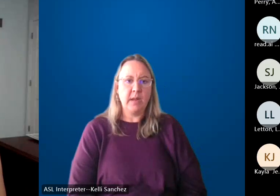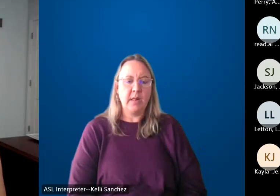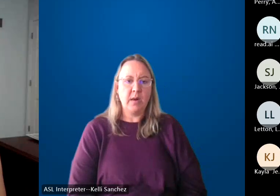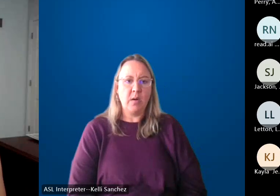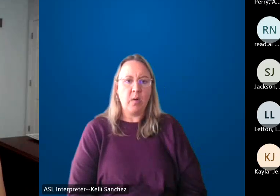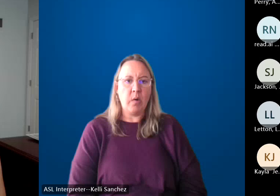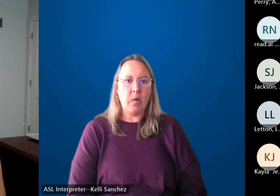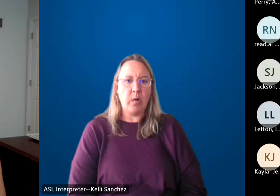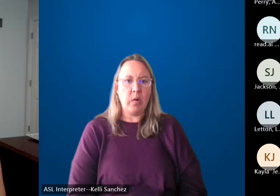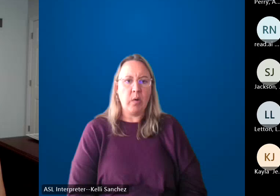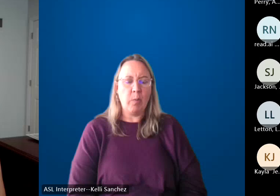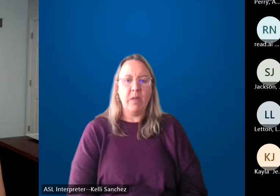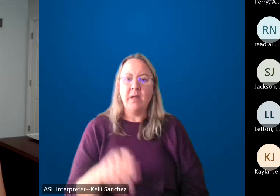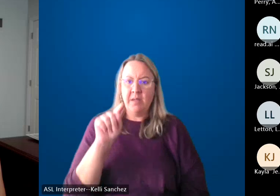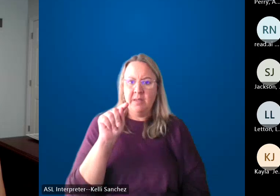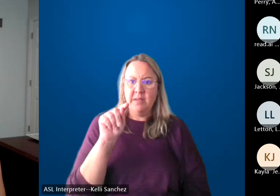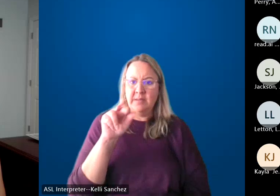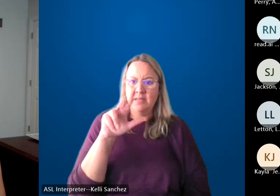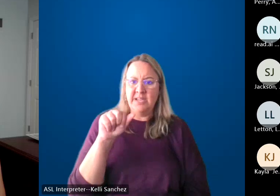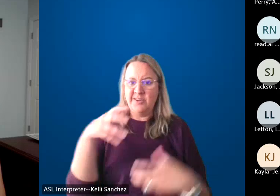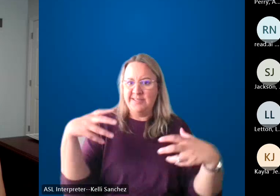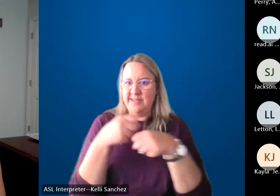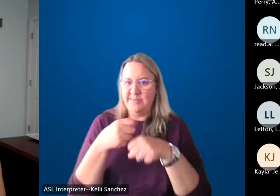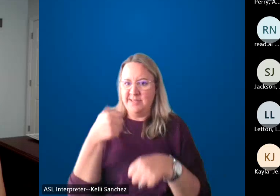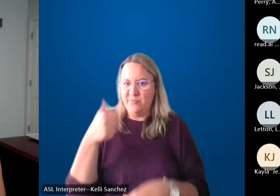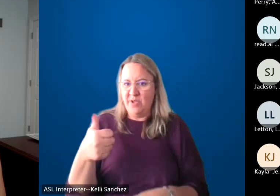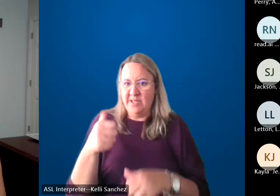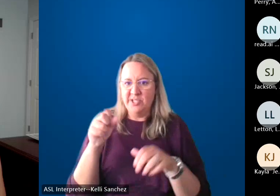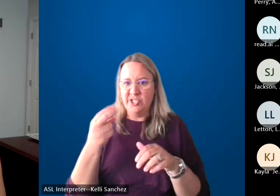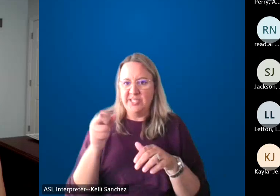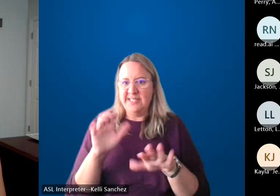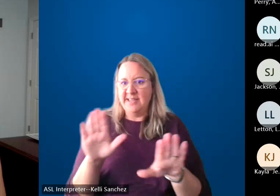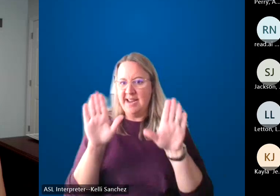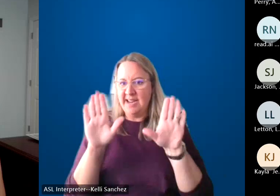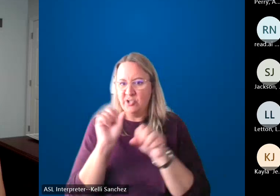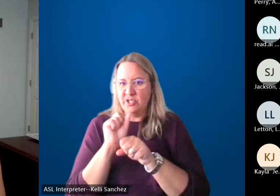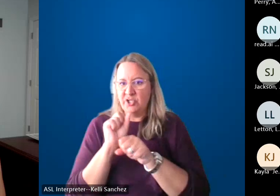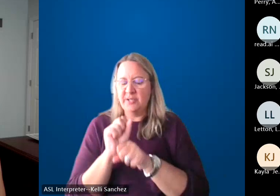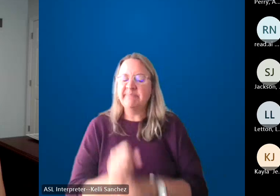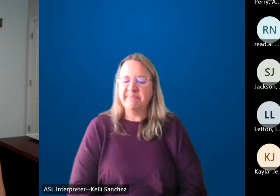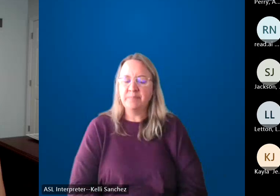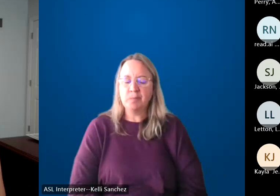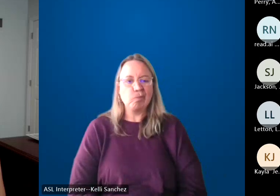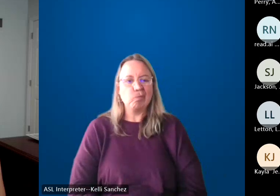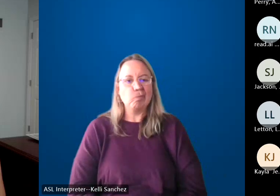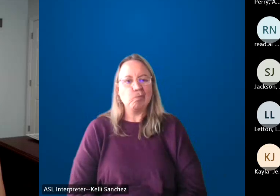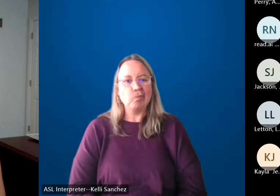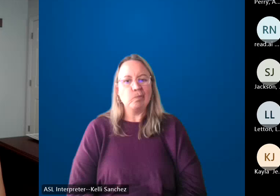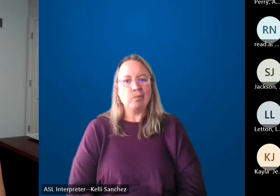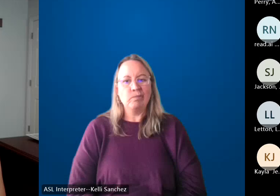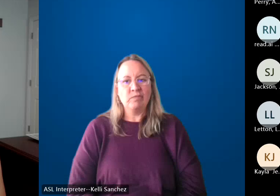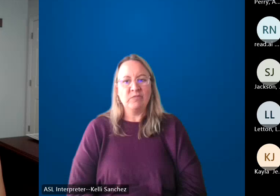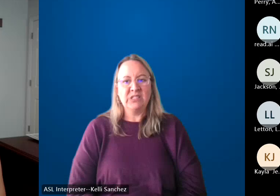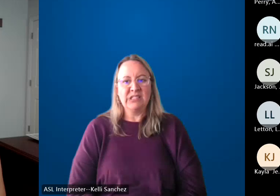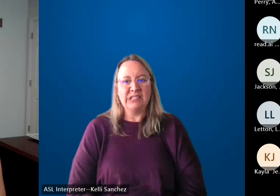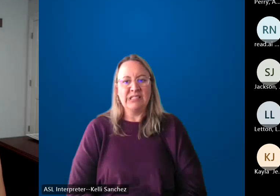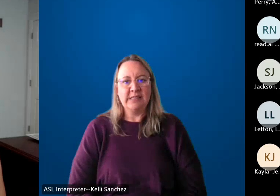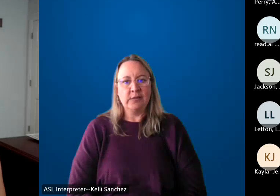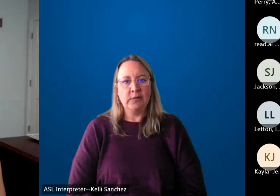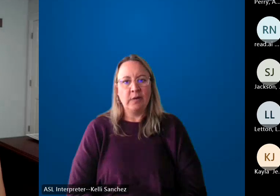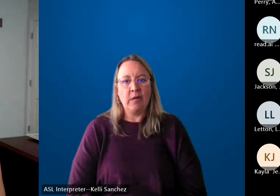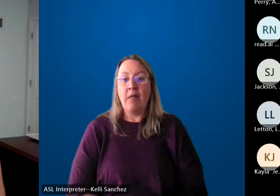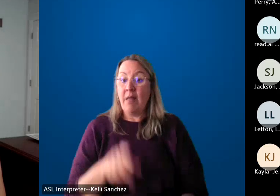I think Tara summed it up well. I think Jean did an excellent job. We're going to have the resources, and we're going